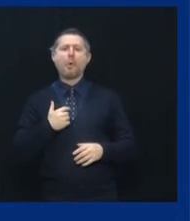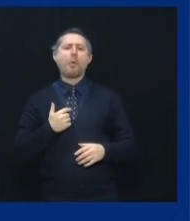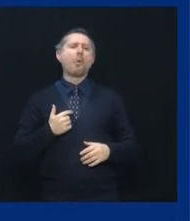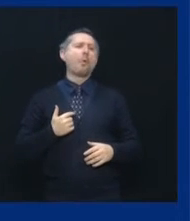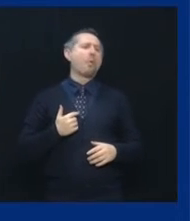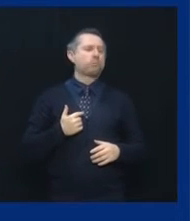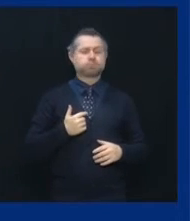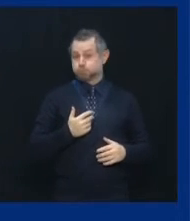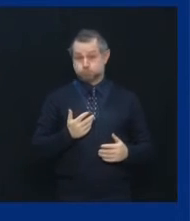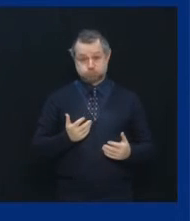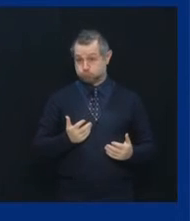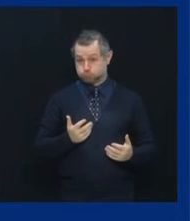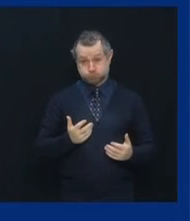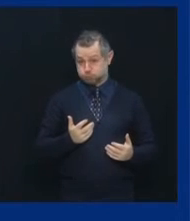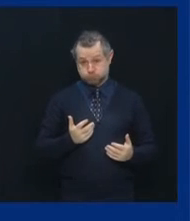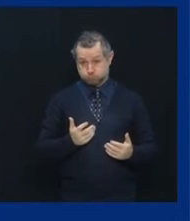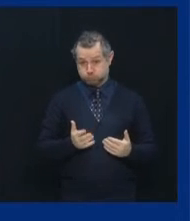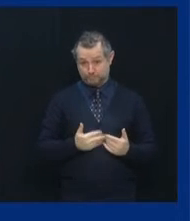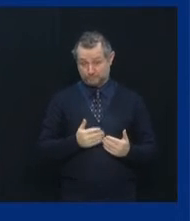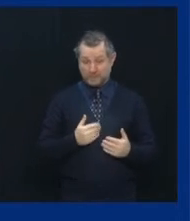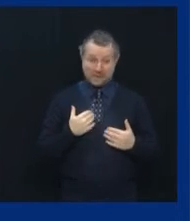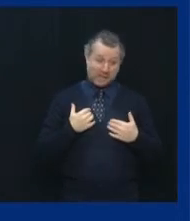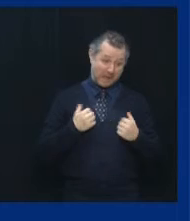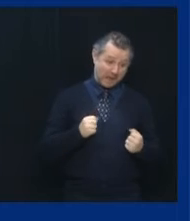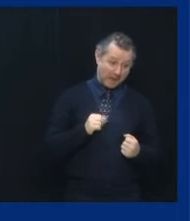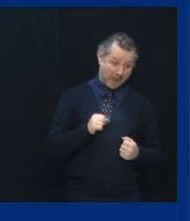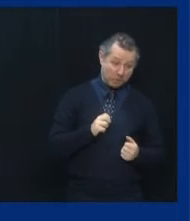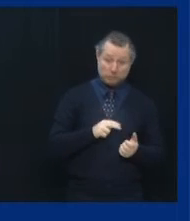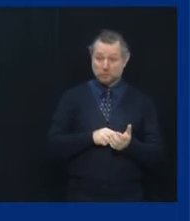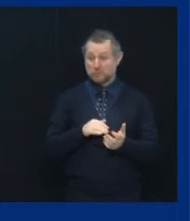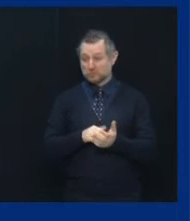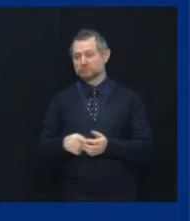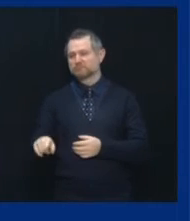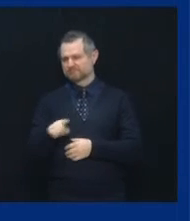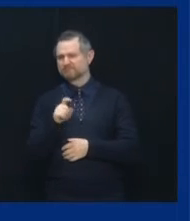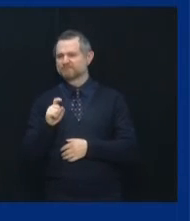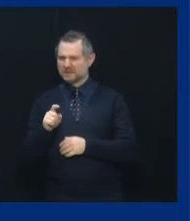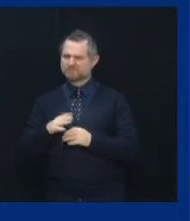healthcare community. Otherwise, forget herd immunity.